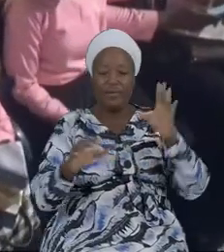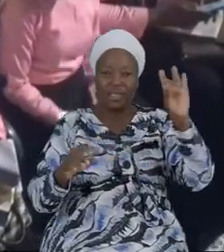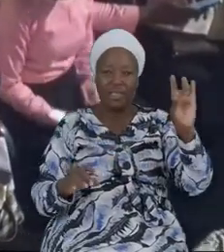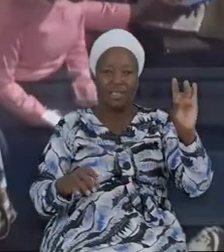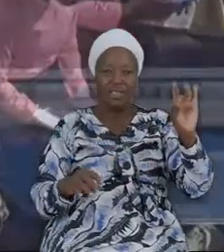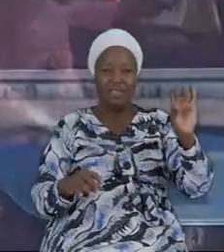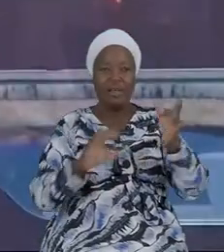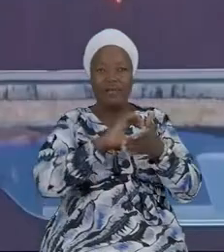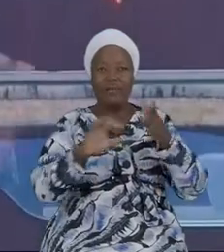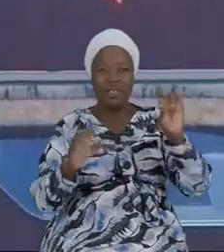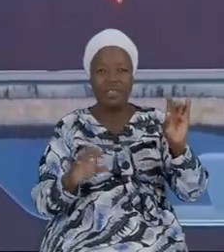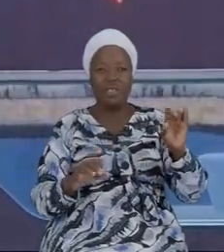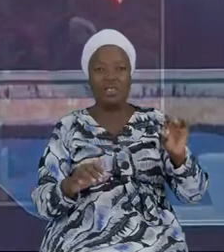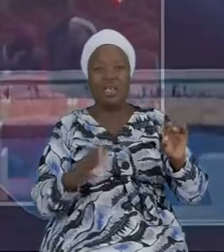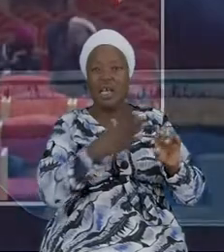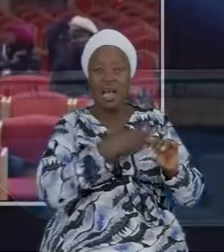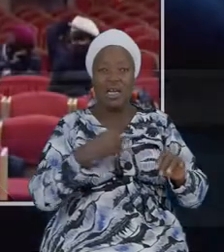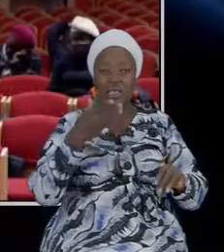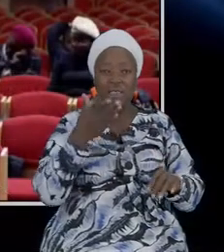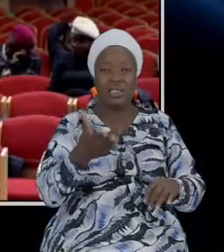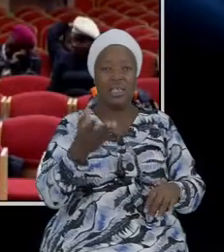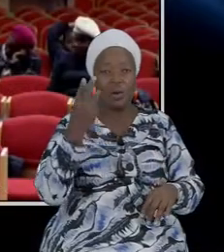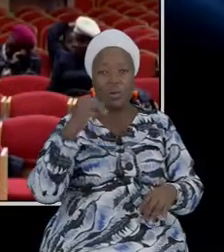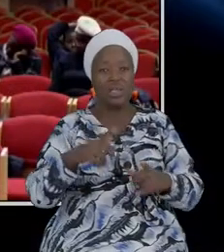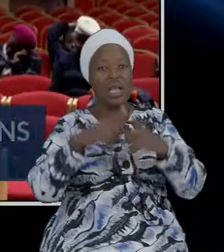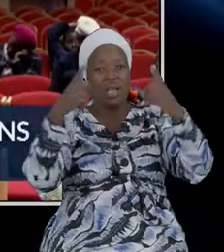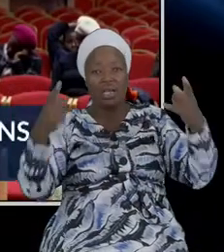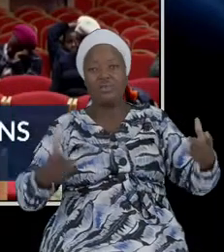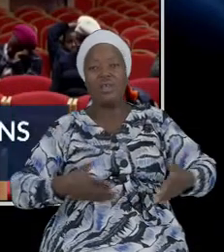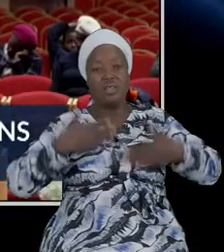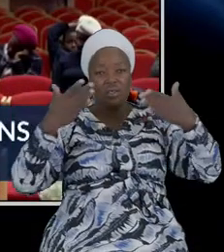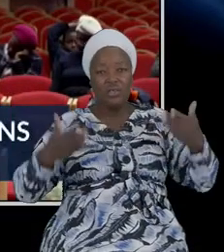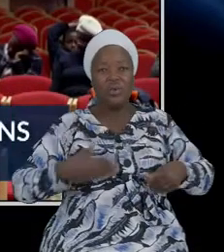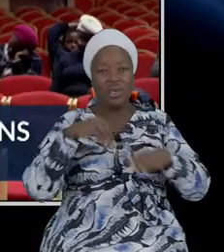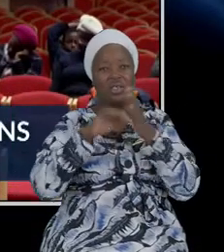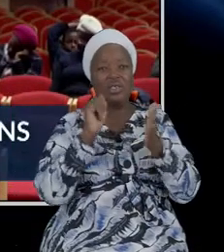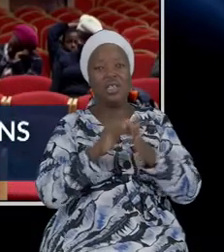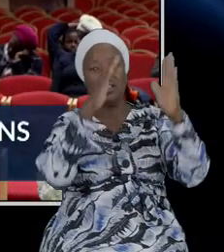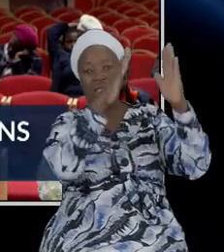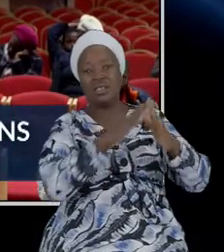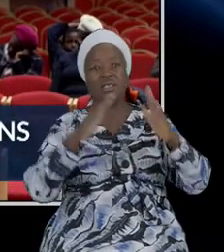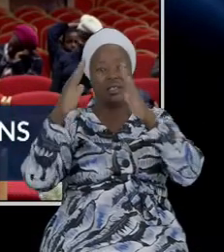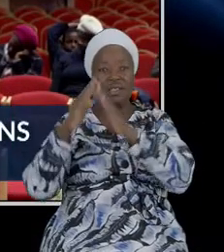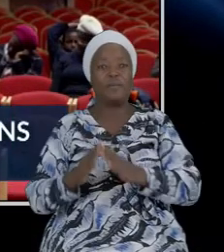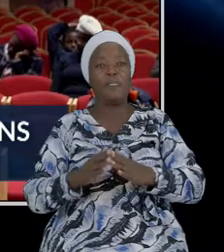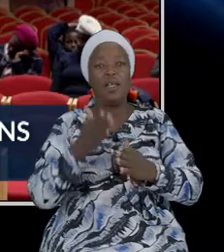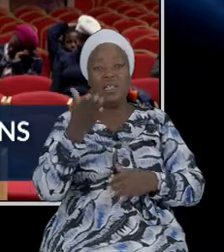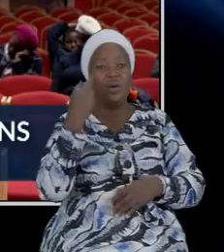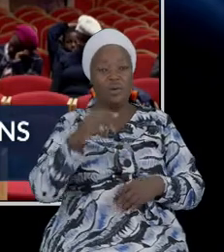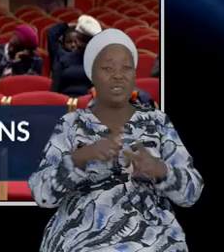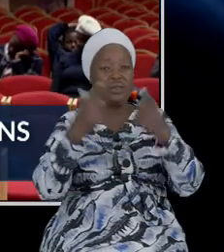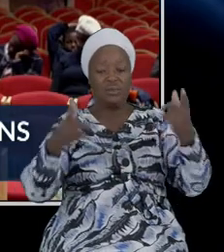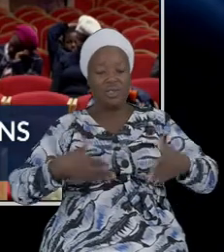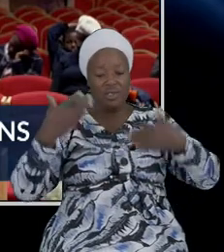8, it says in verse 8, and there was great joy in that city. There was great joy in that